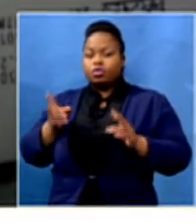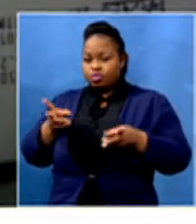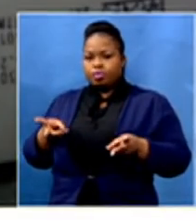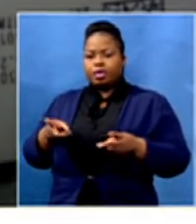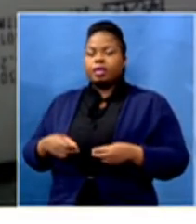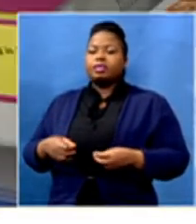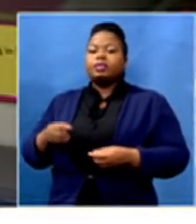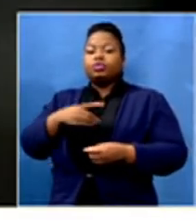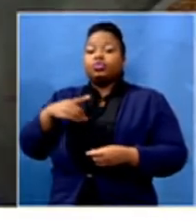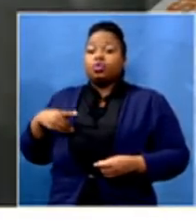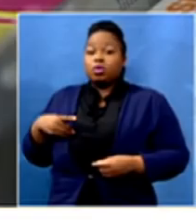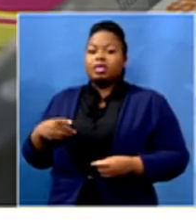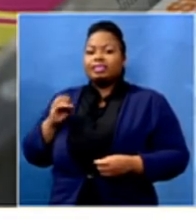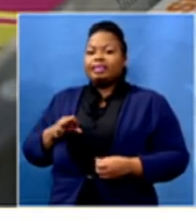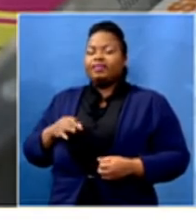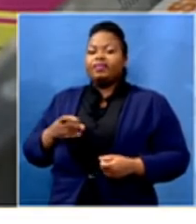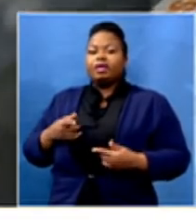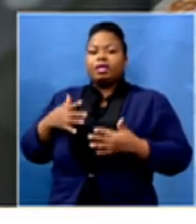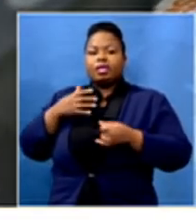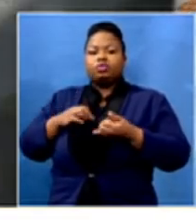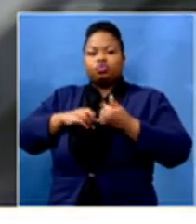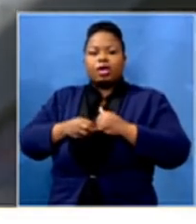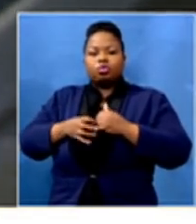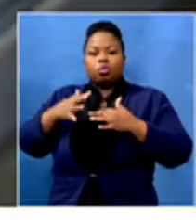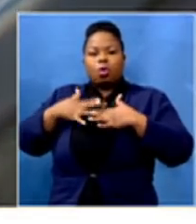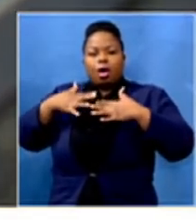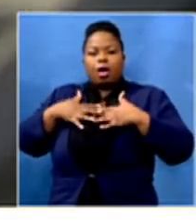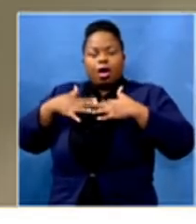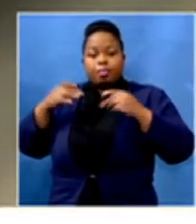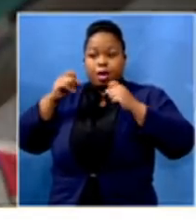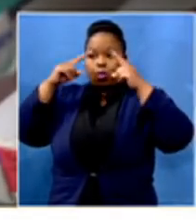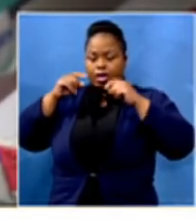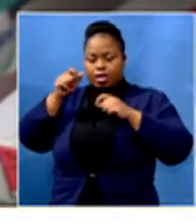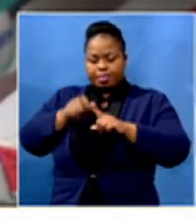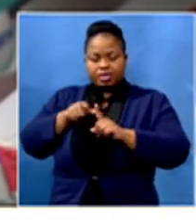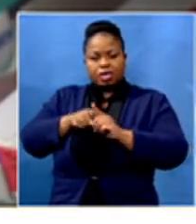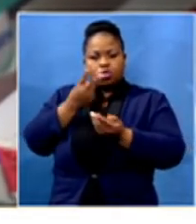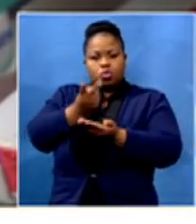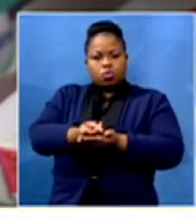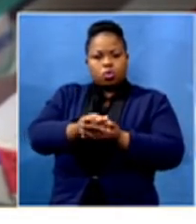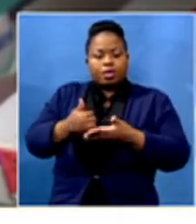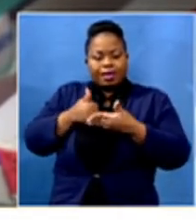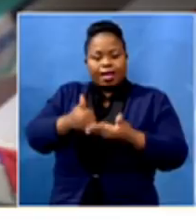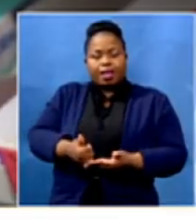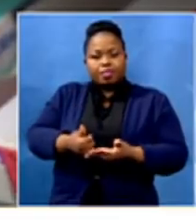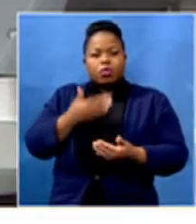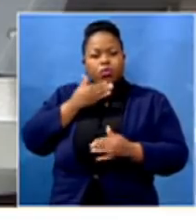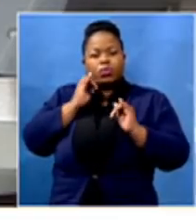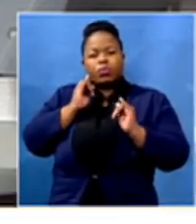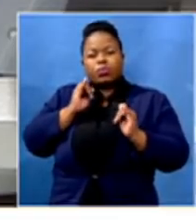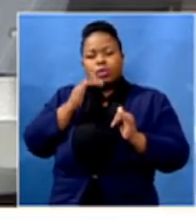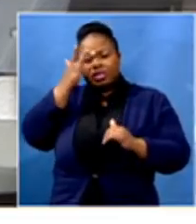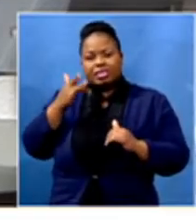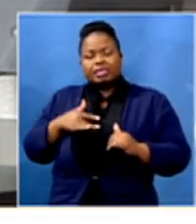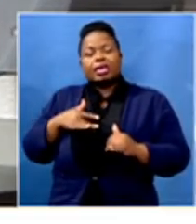a difficult situation when they are resuscitating a patient or when they are treating a patient who's in a very difficult